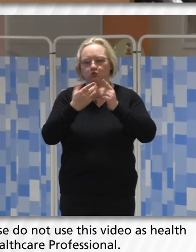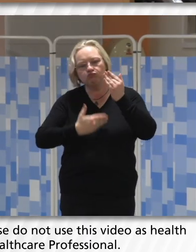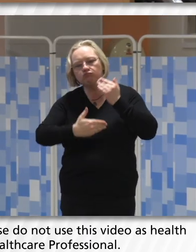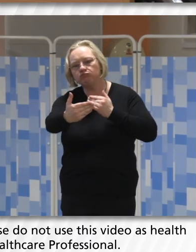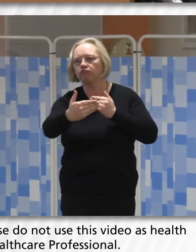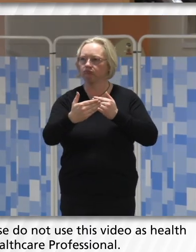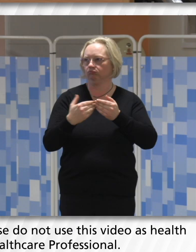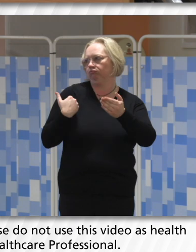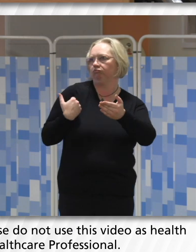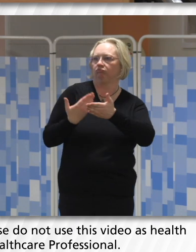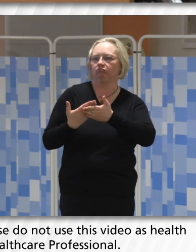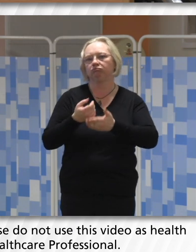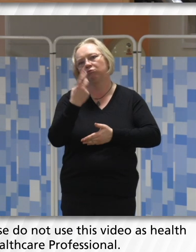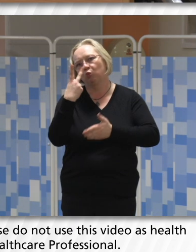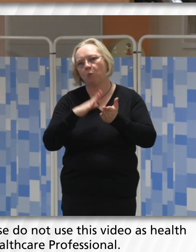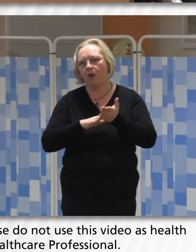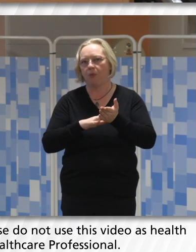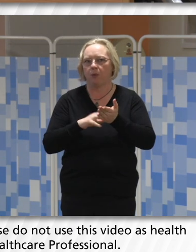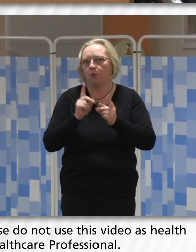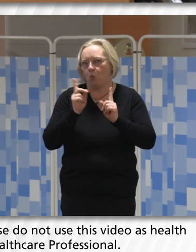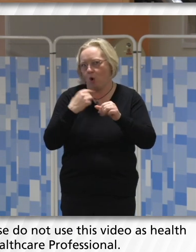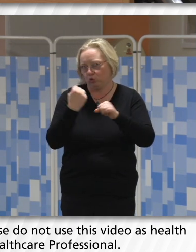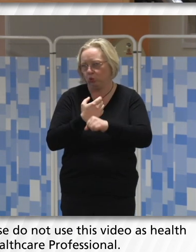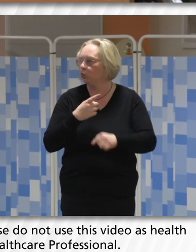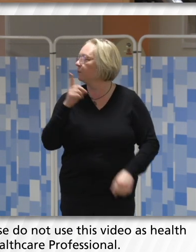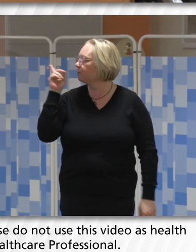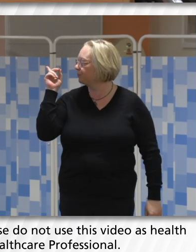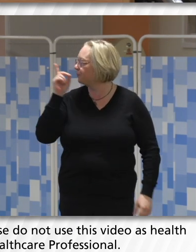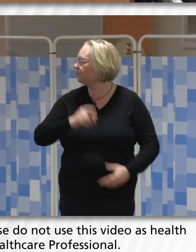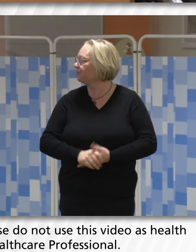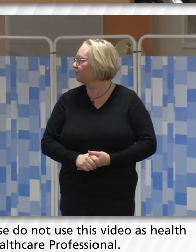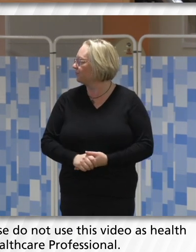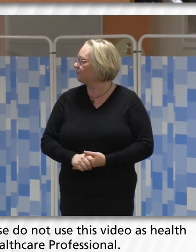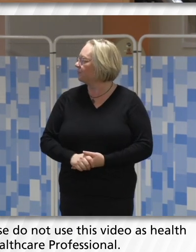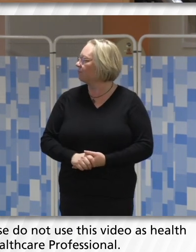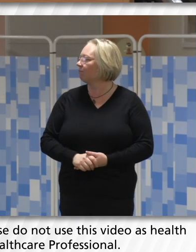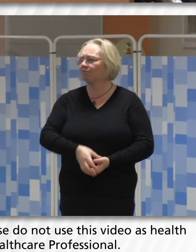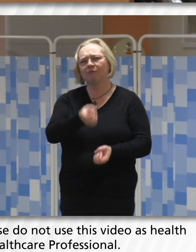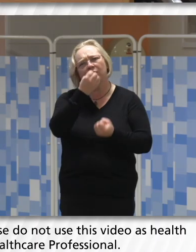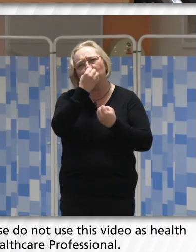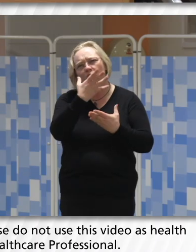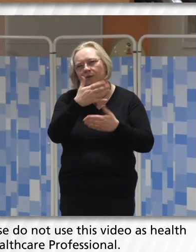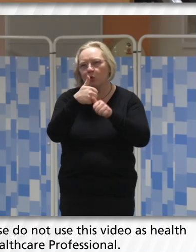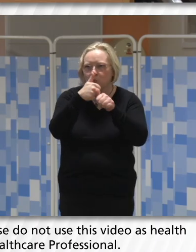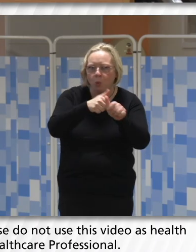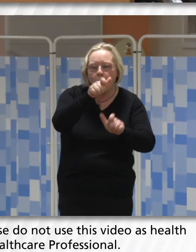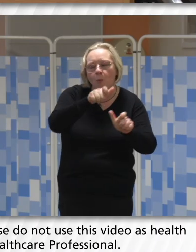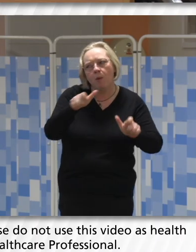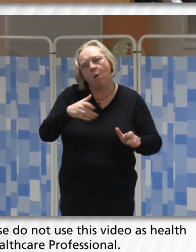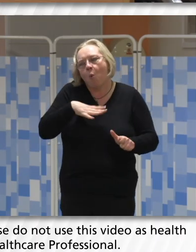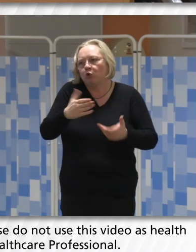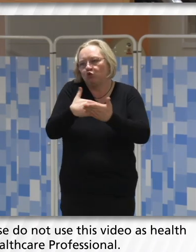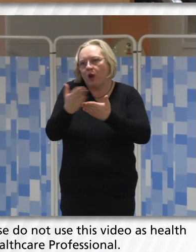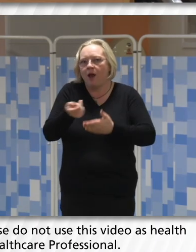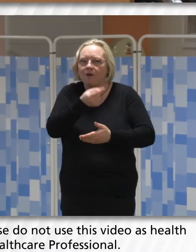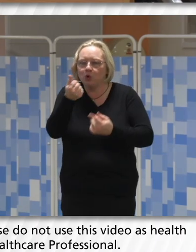roundup of what we've been up to the last couple of months. So there's been a lot going off with our wonderful supporters, and I just wanted to share a couple of people